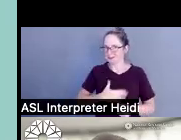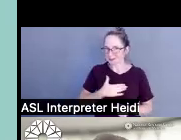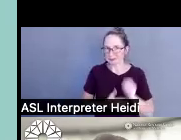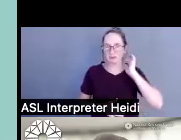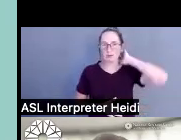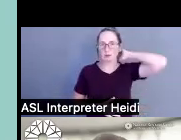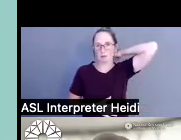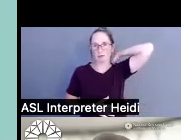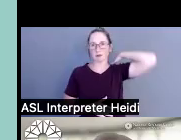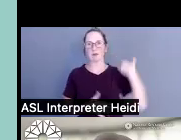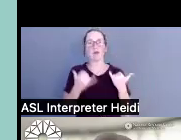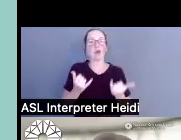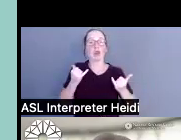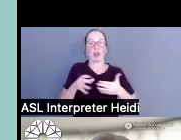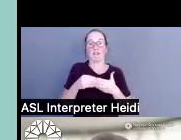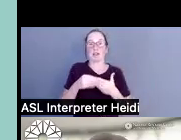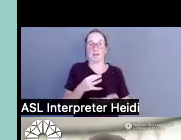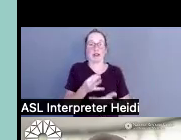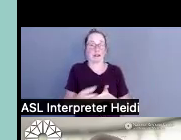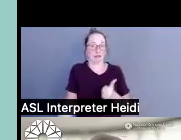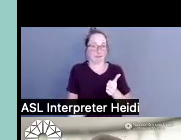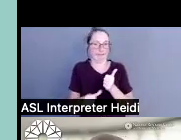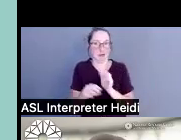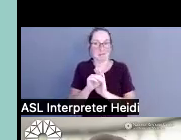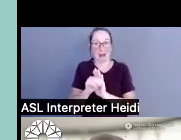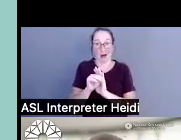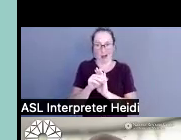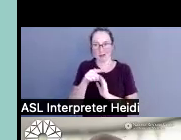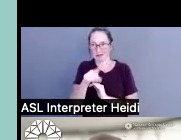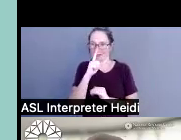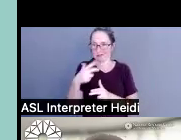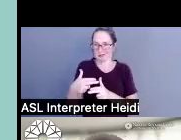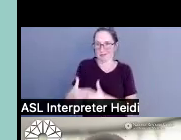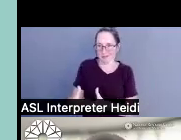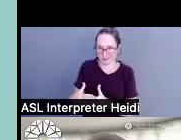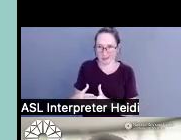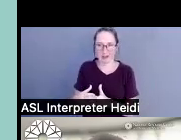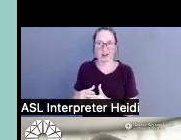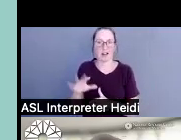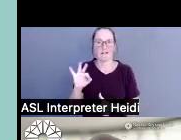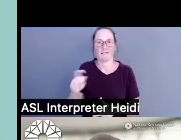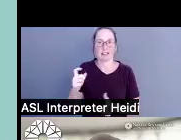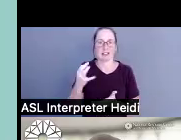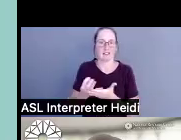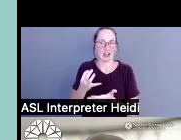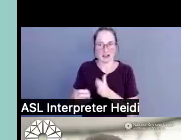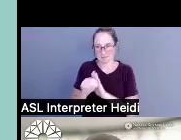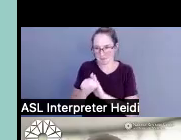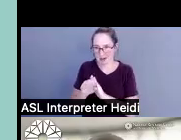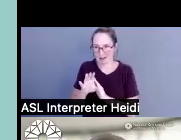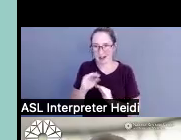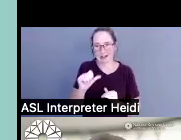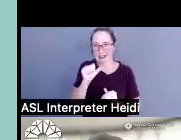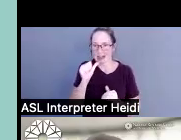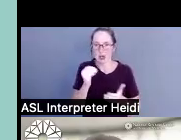And so that brings us to the flexible financial assistance model, which is commonly referred to as the flex funding model, and is not a